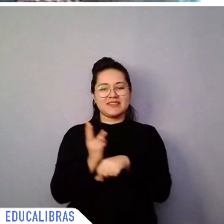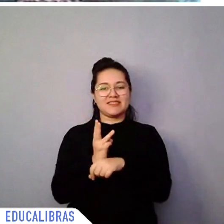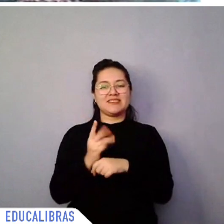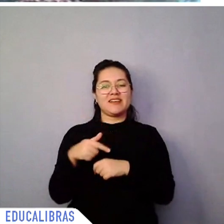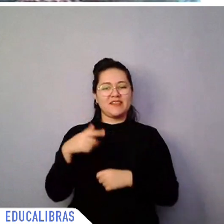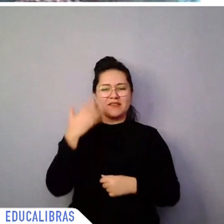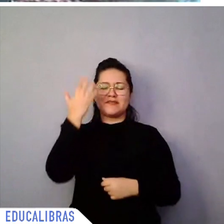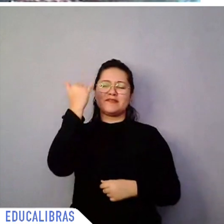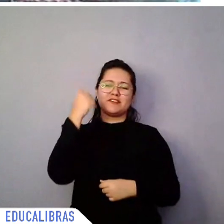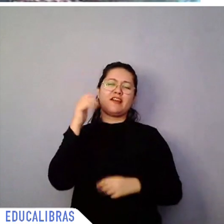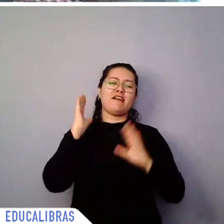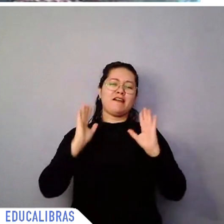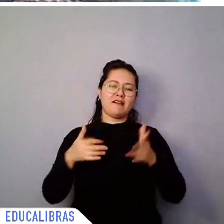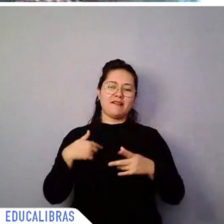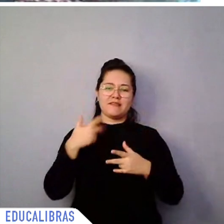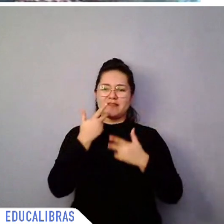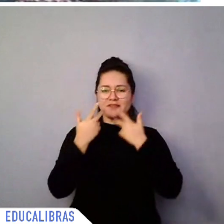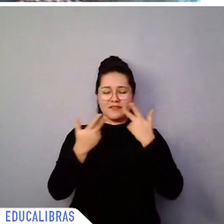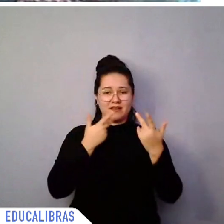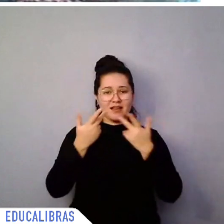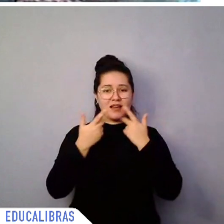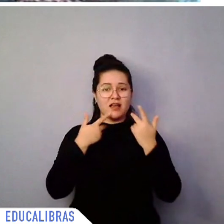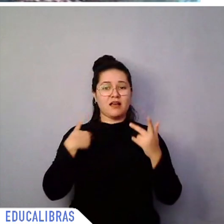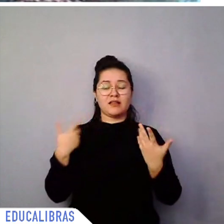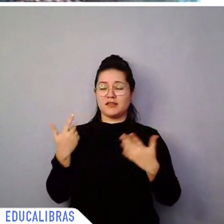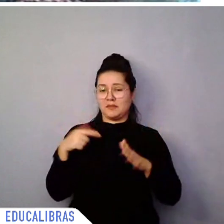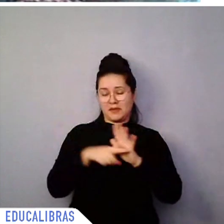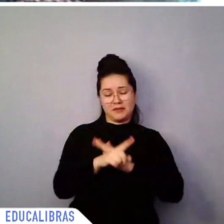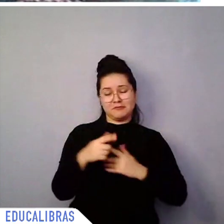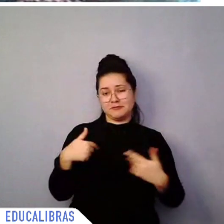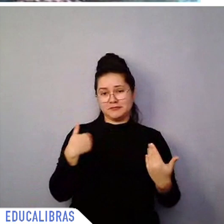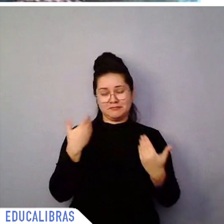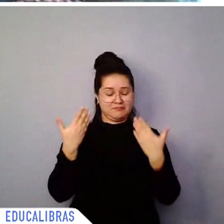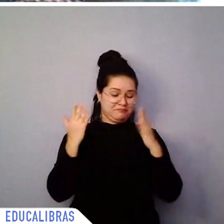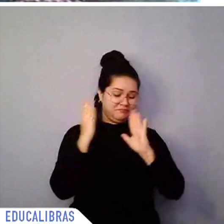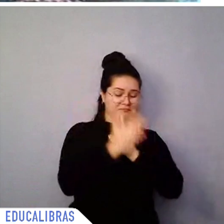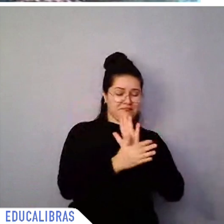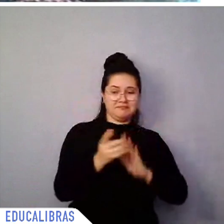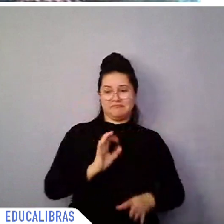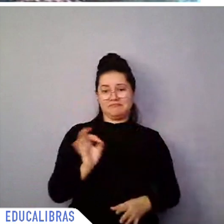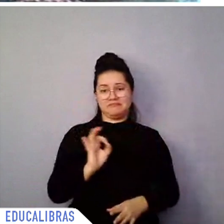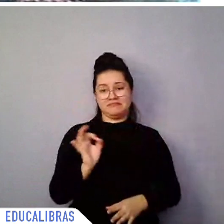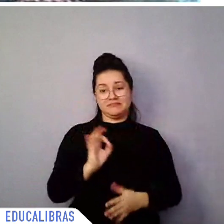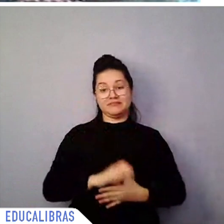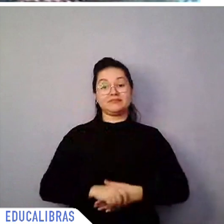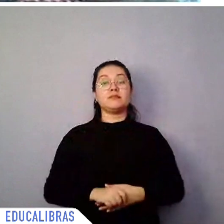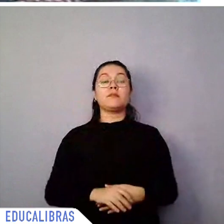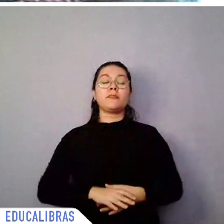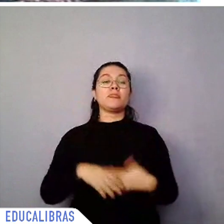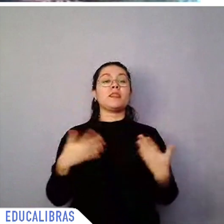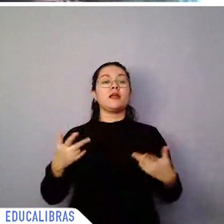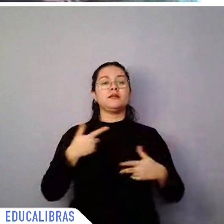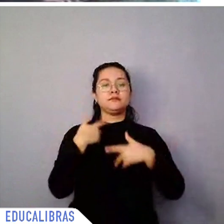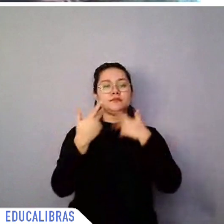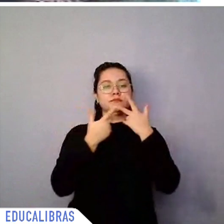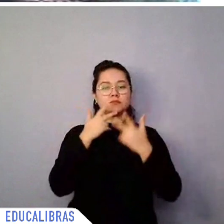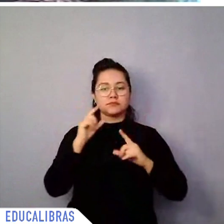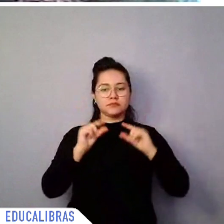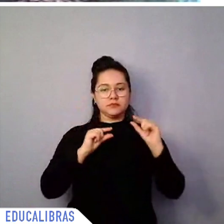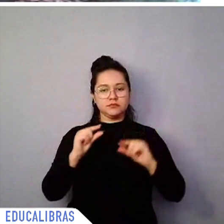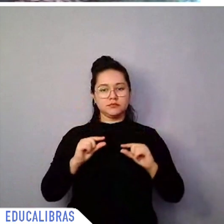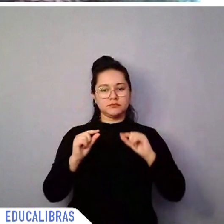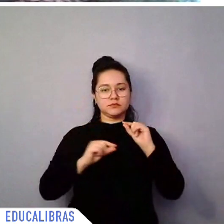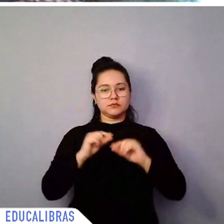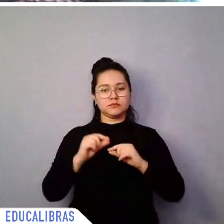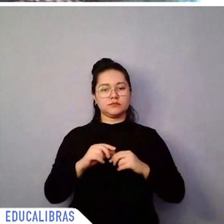I have to say that I'm part of the group United for Vaccines, and I hear you saying that all the time.